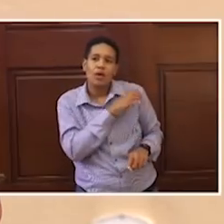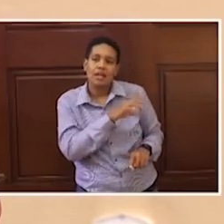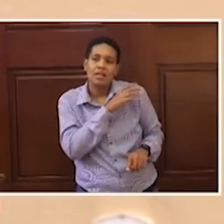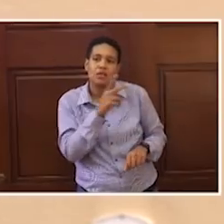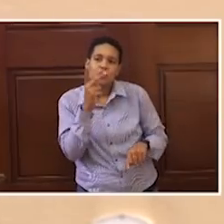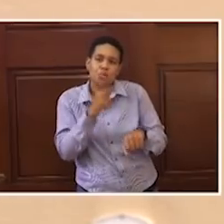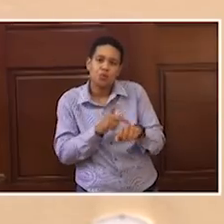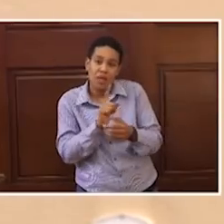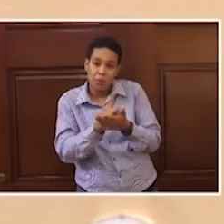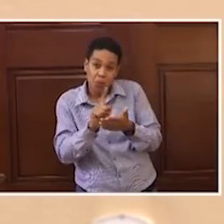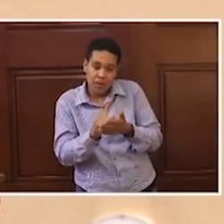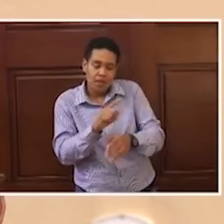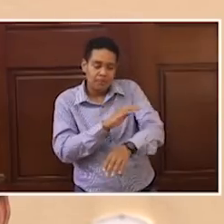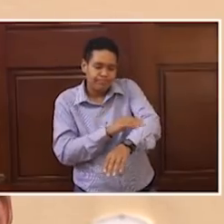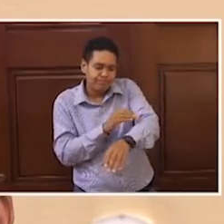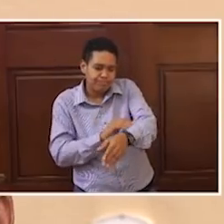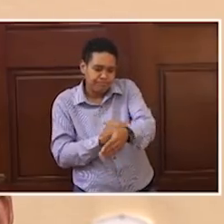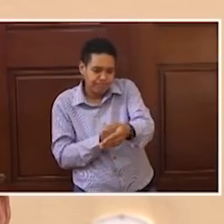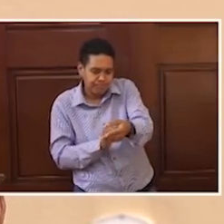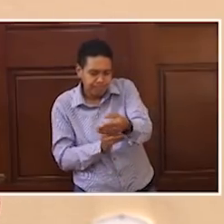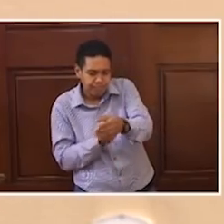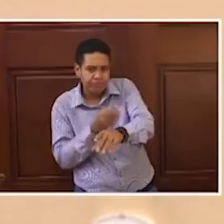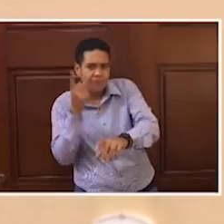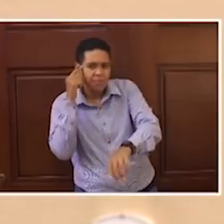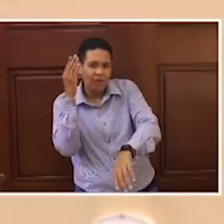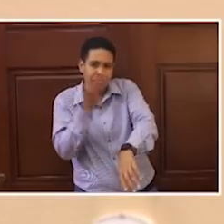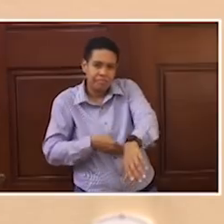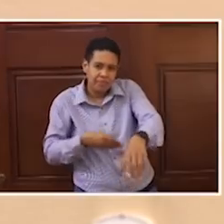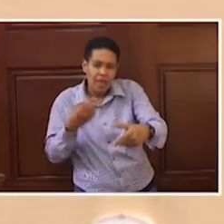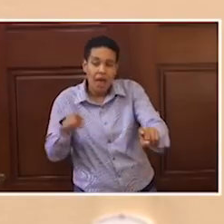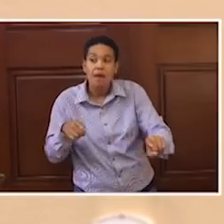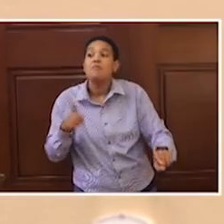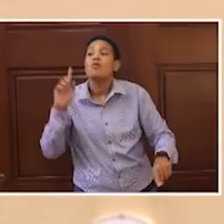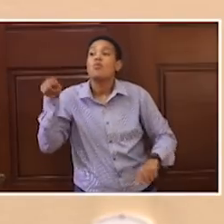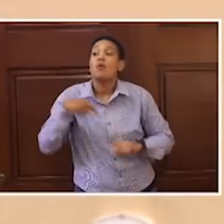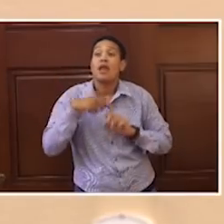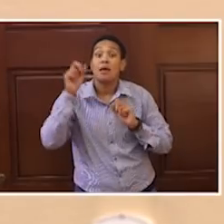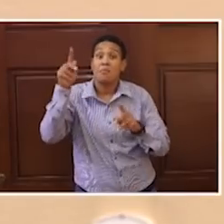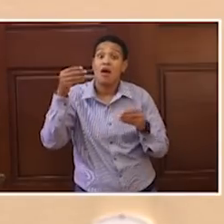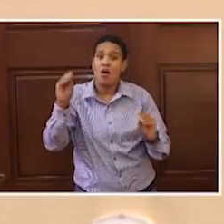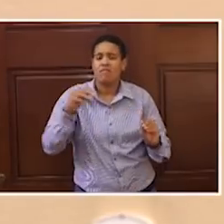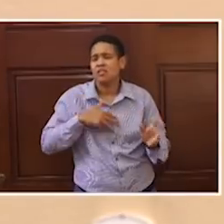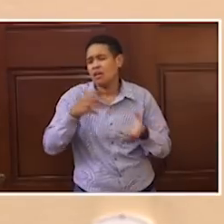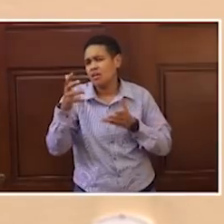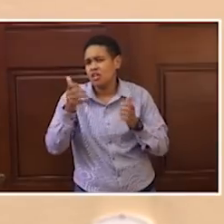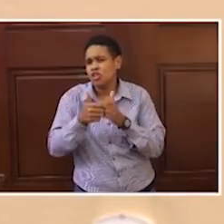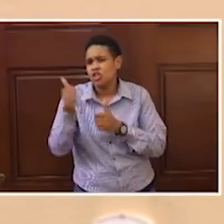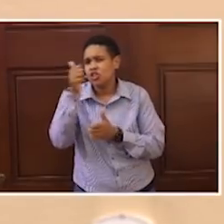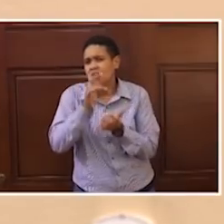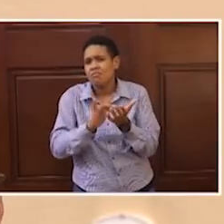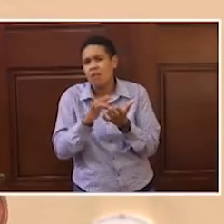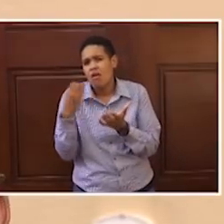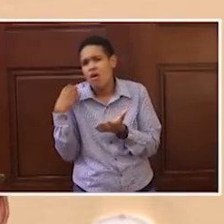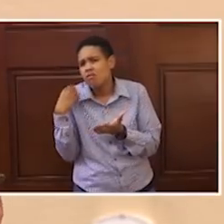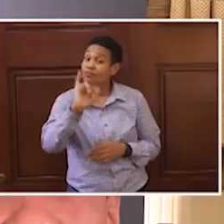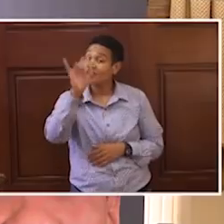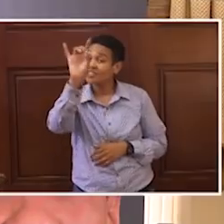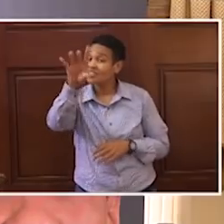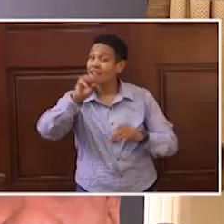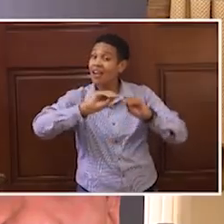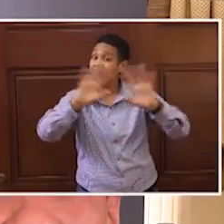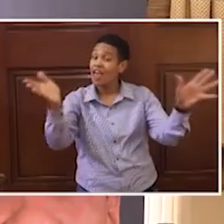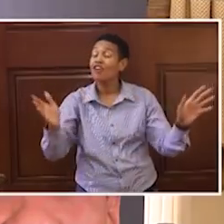twice weekly dressings. Obviously, when I get back into office, I will speak with the Chief Medical Officer to discuss these sort of variables in the